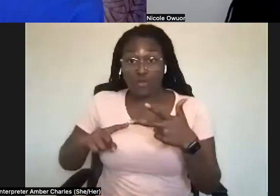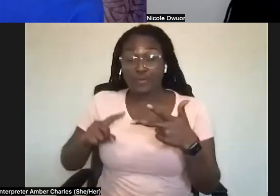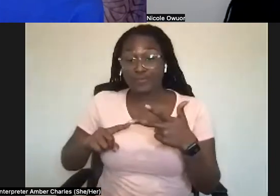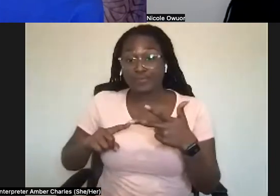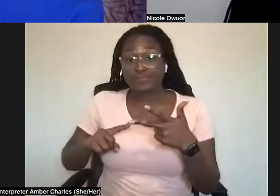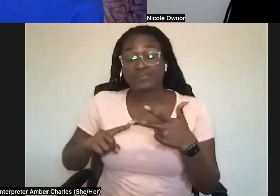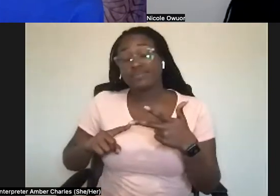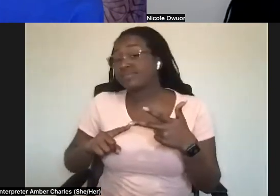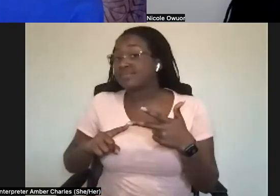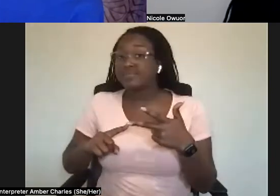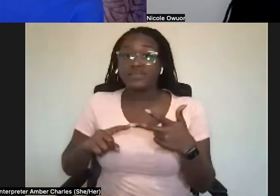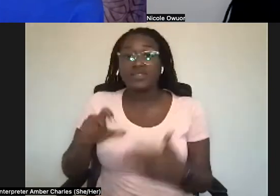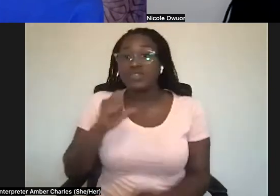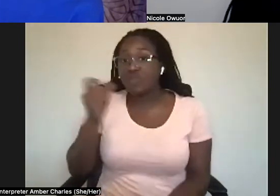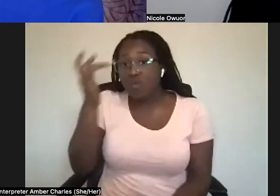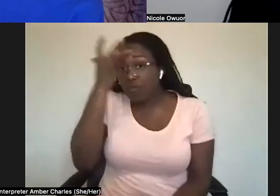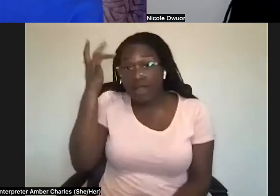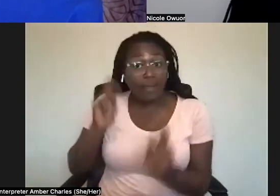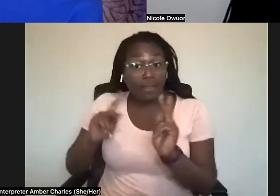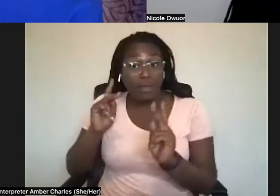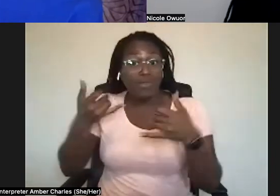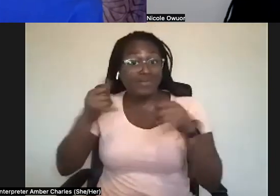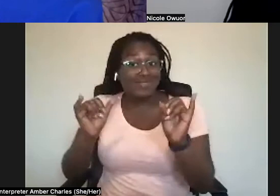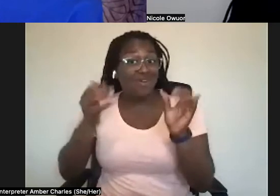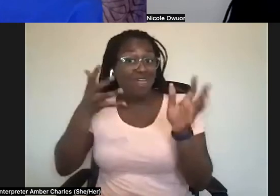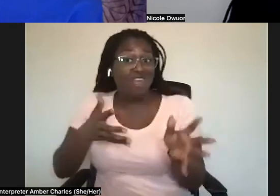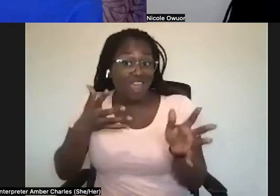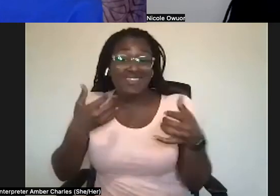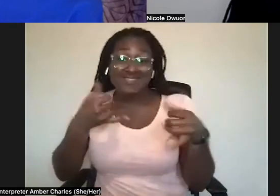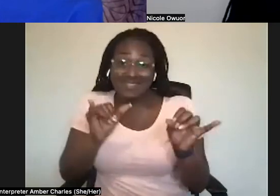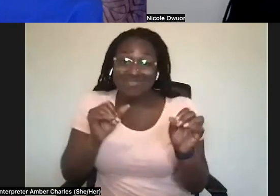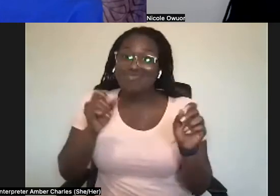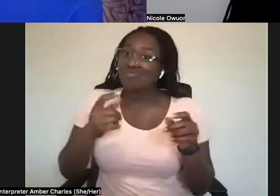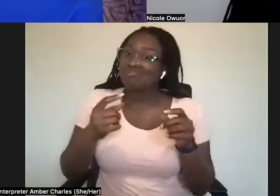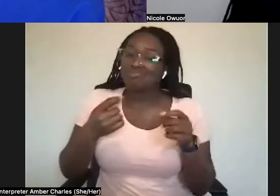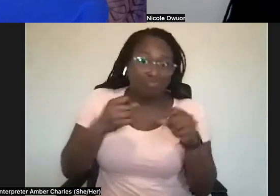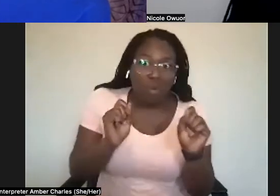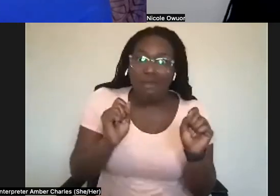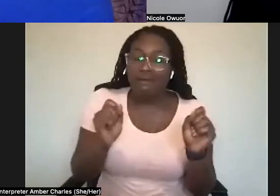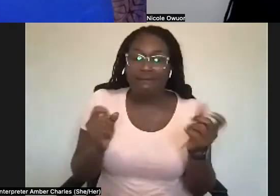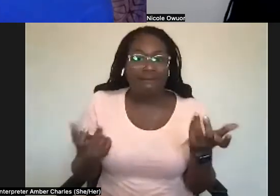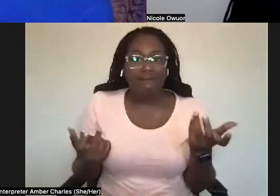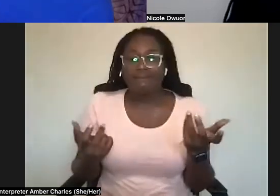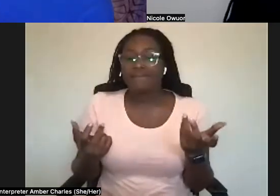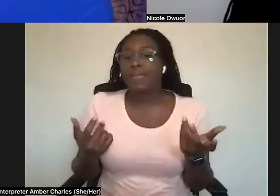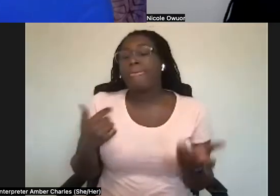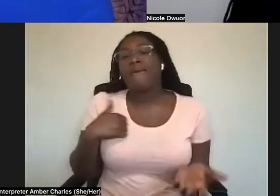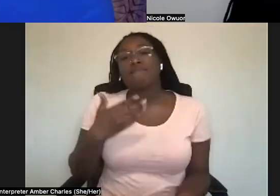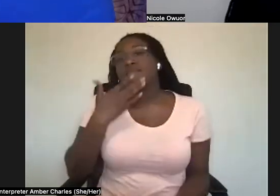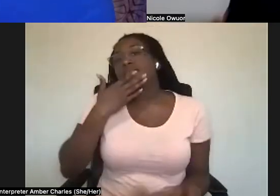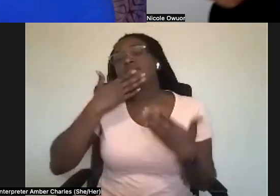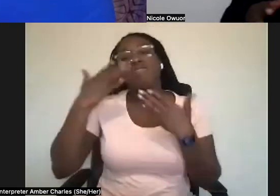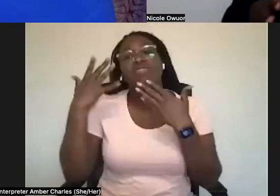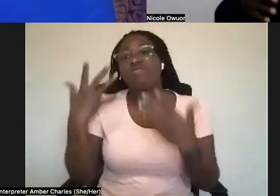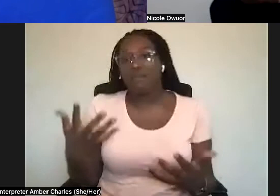don't forget people who are still there and still trying. I am so thankful